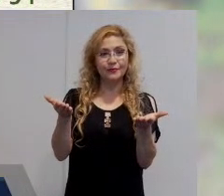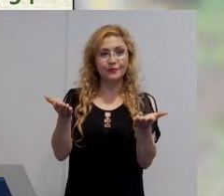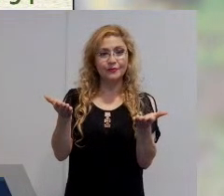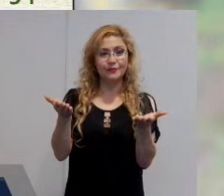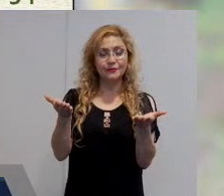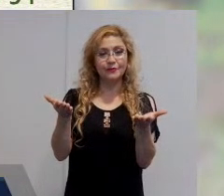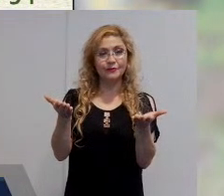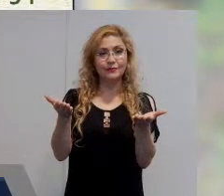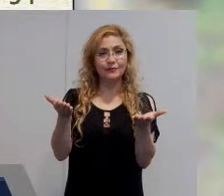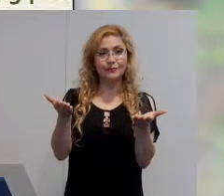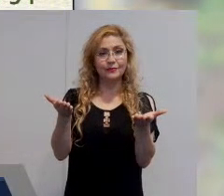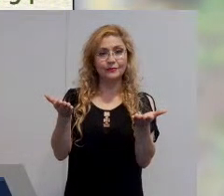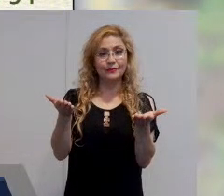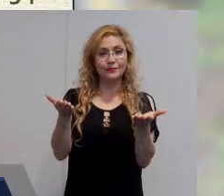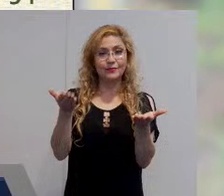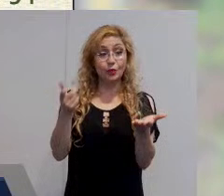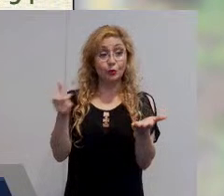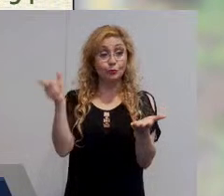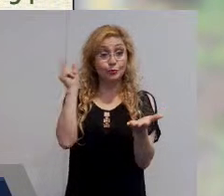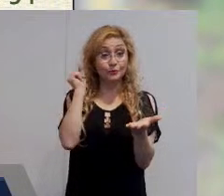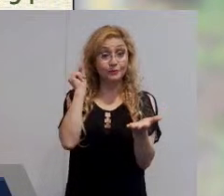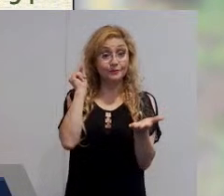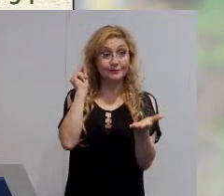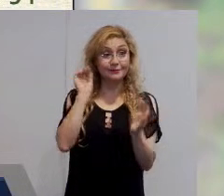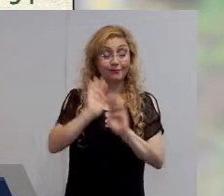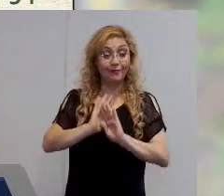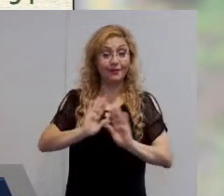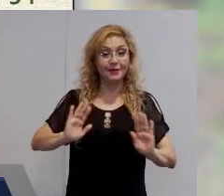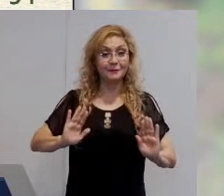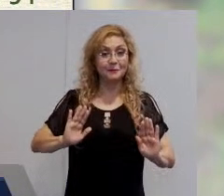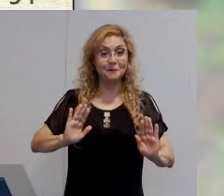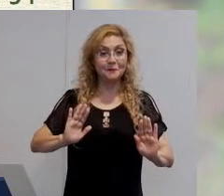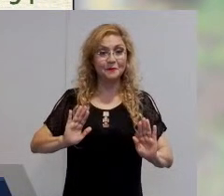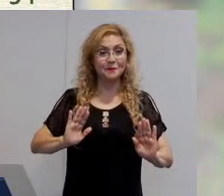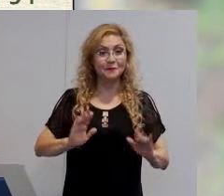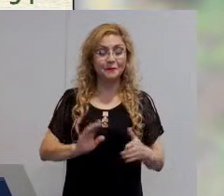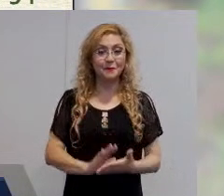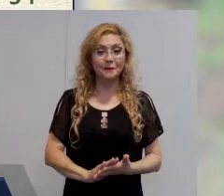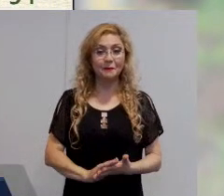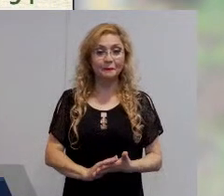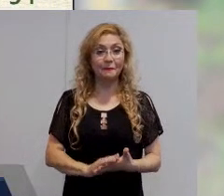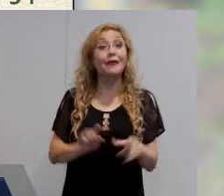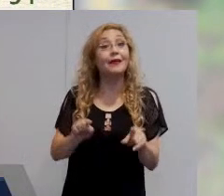Unfortunately, we seem to have lost the audio of the speaker.